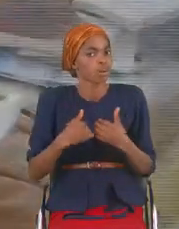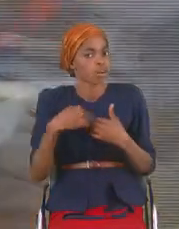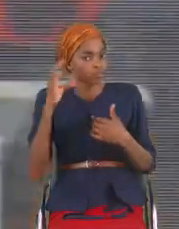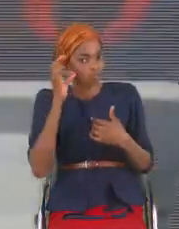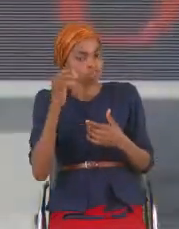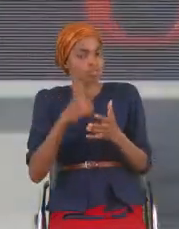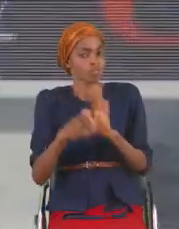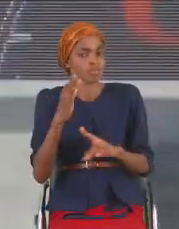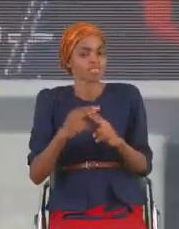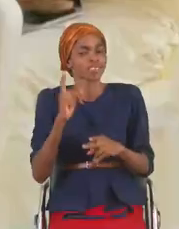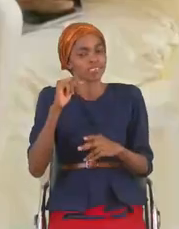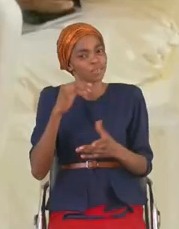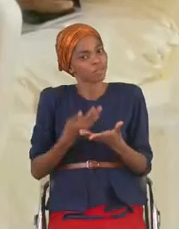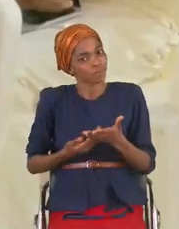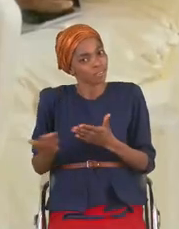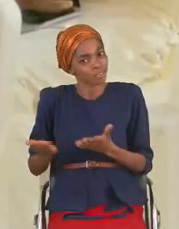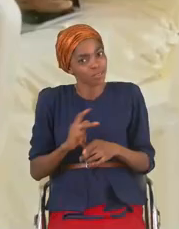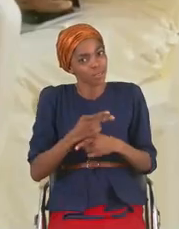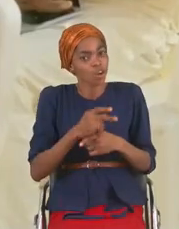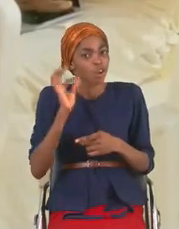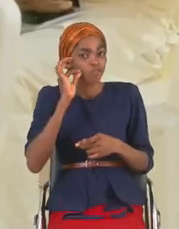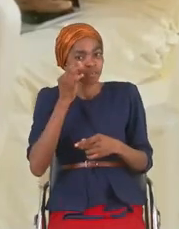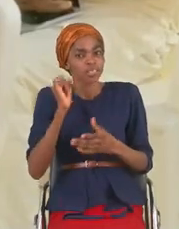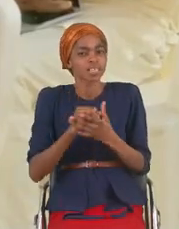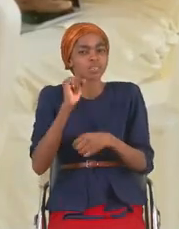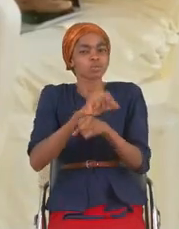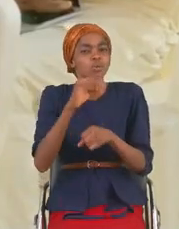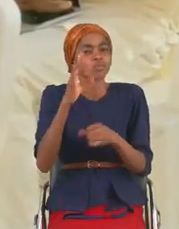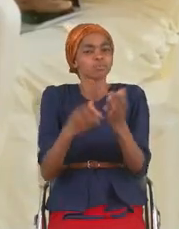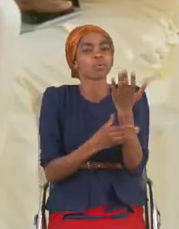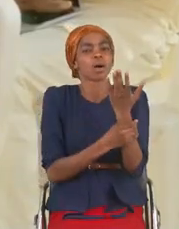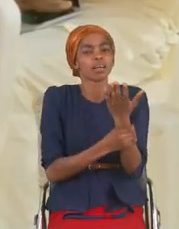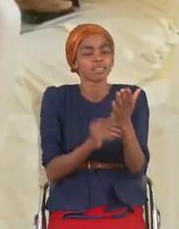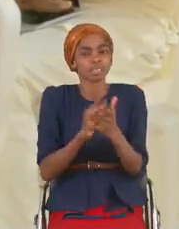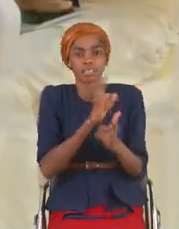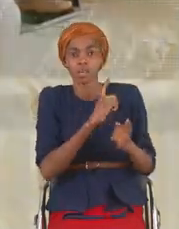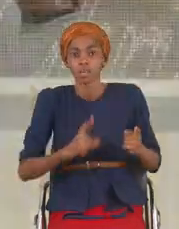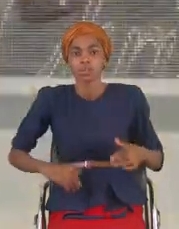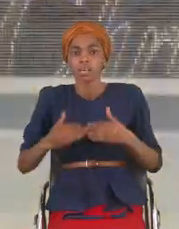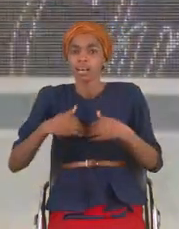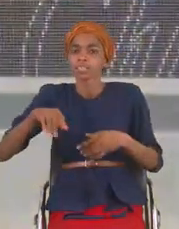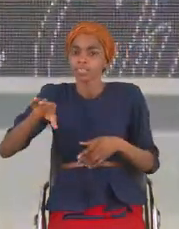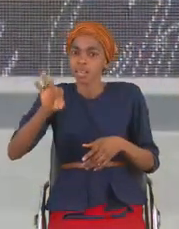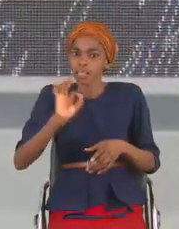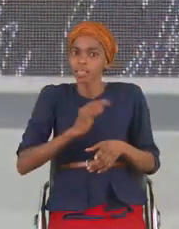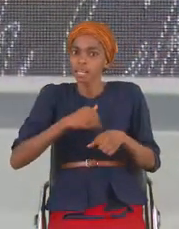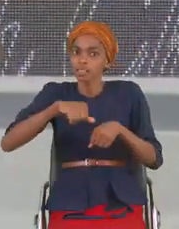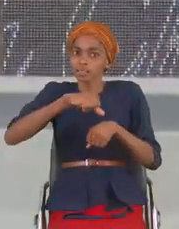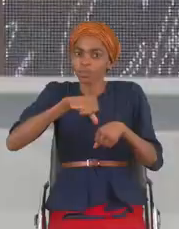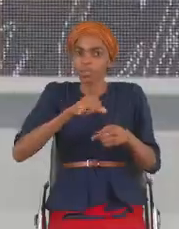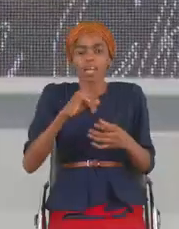Sister, you'll bear fruit. That work of your hand that the Lord has ordained, in that place